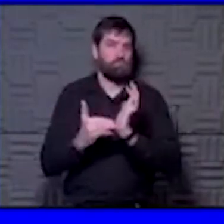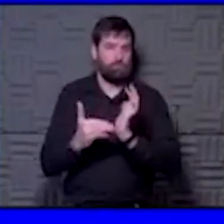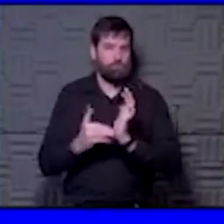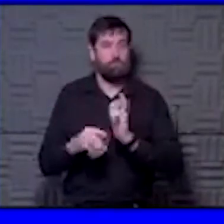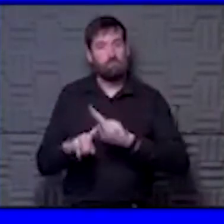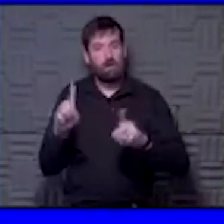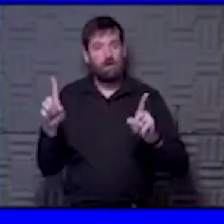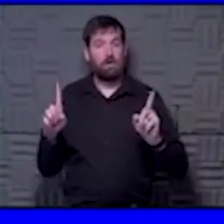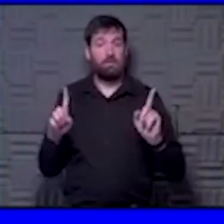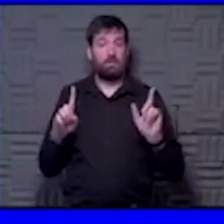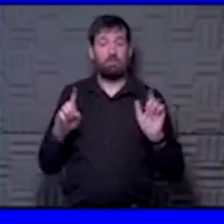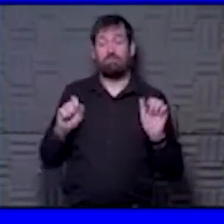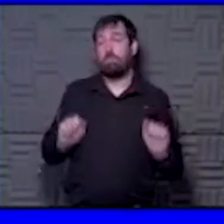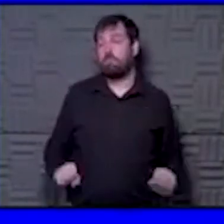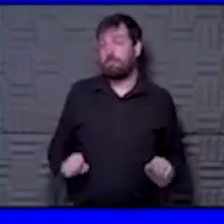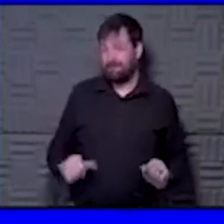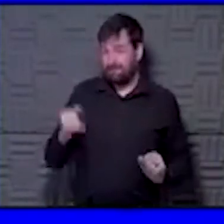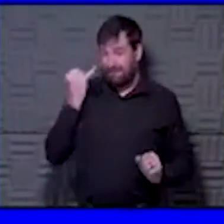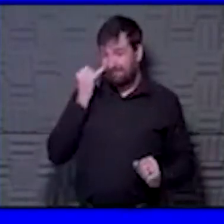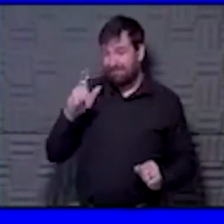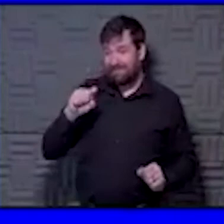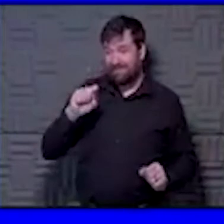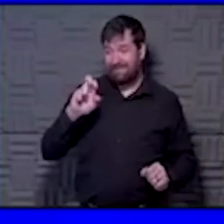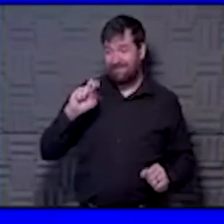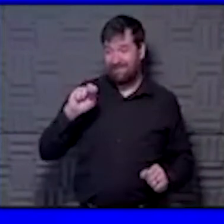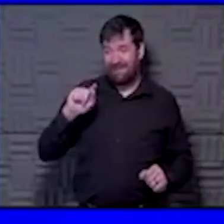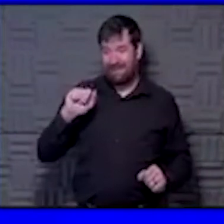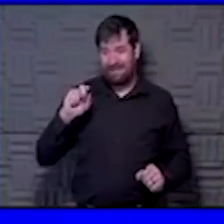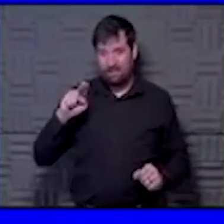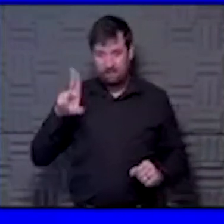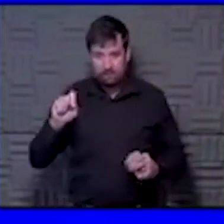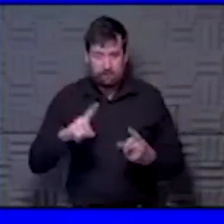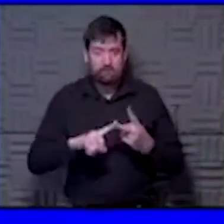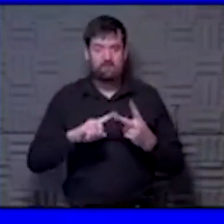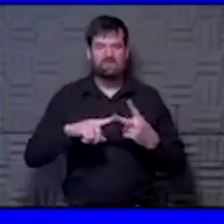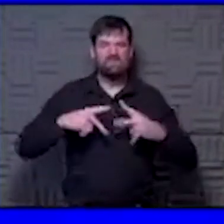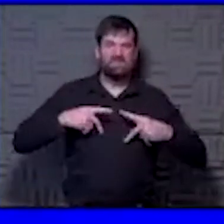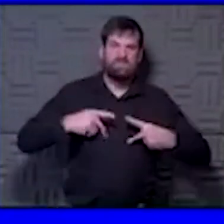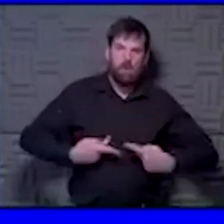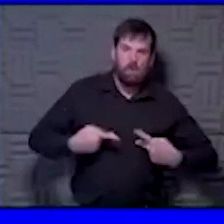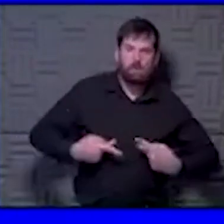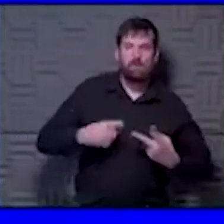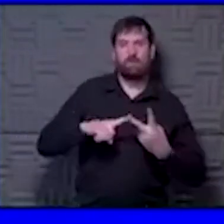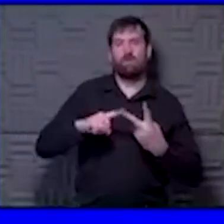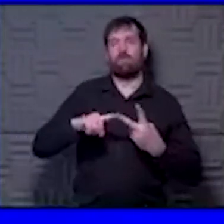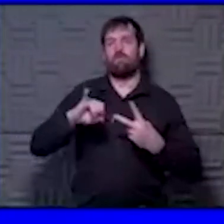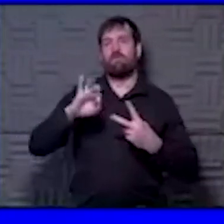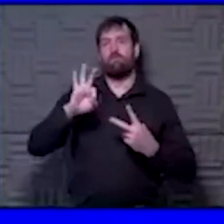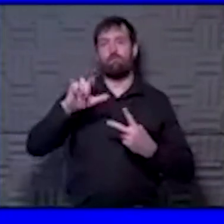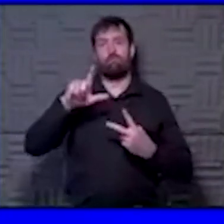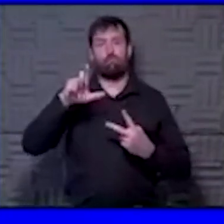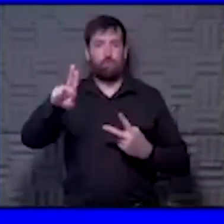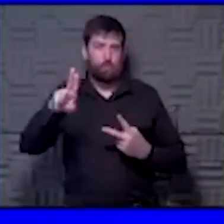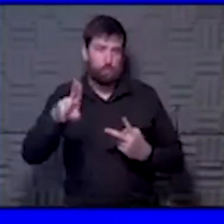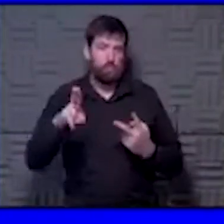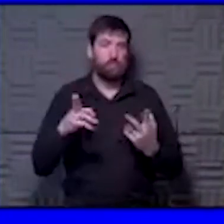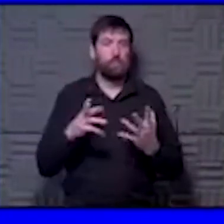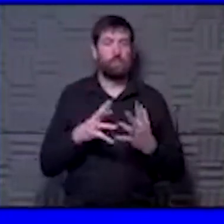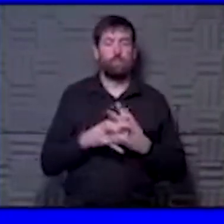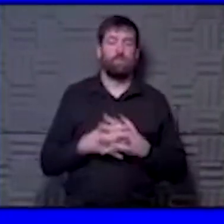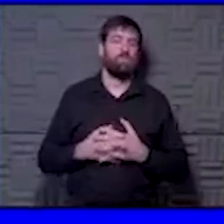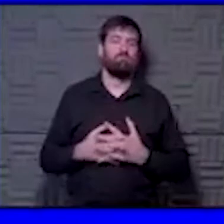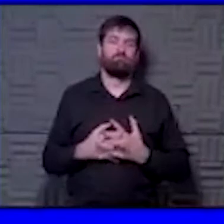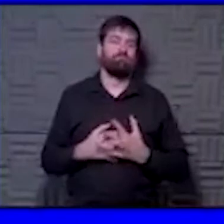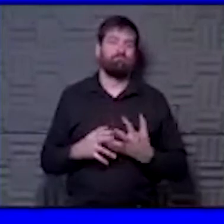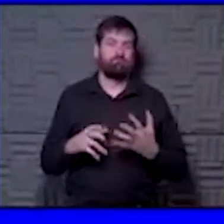But likely, if you're getting the tetanus vaccine every year, or if you've gotten a pneumonia vaccine recently, or influenza vaccine when you get it,